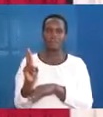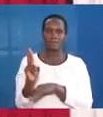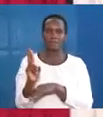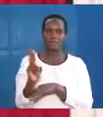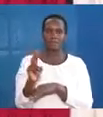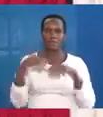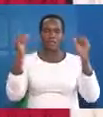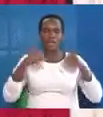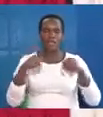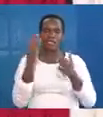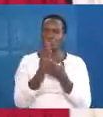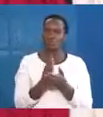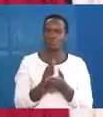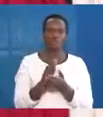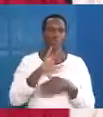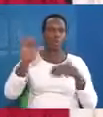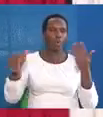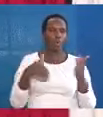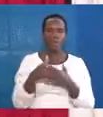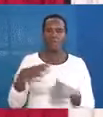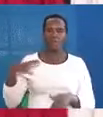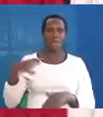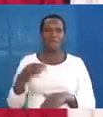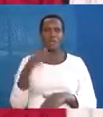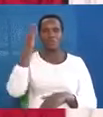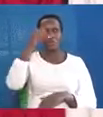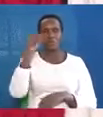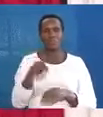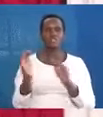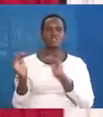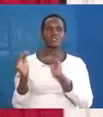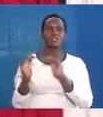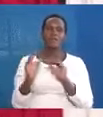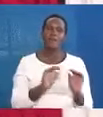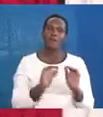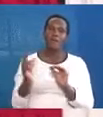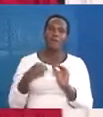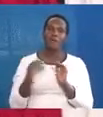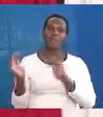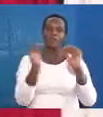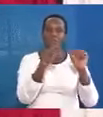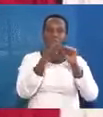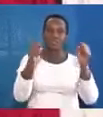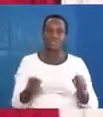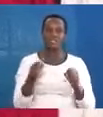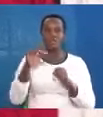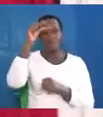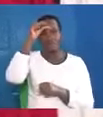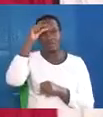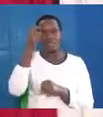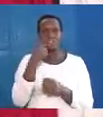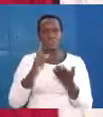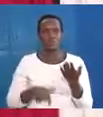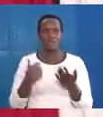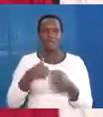proud moment for our democratic system of government, which holds that we are a nation of equal